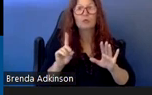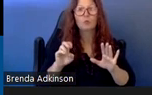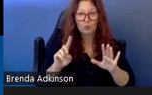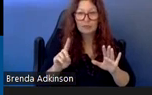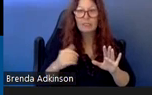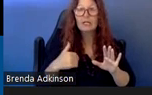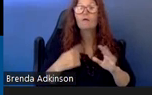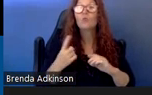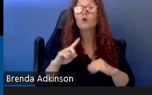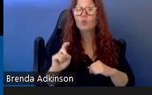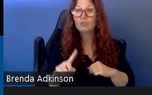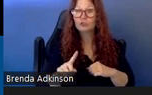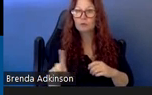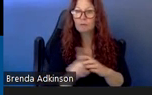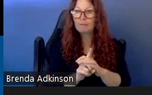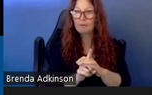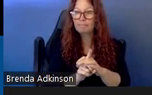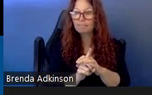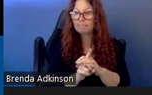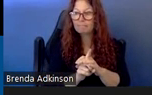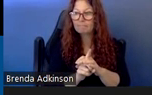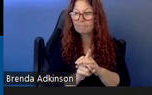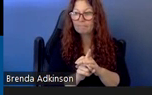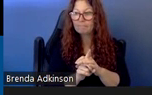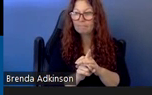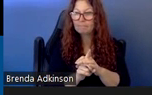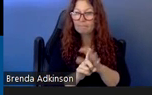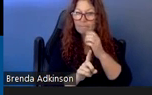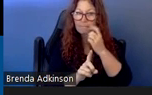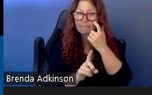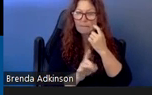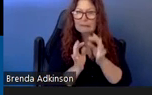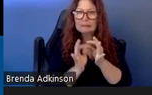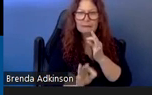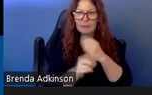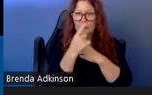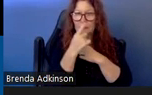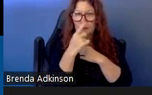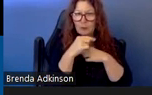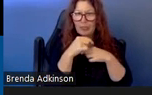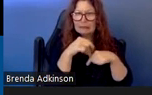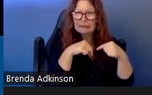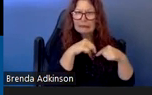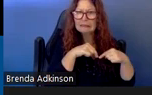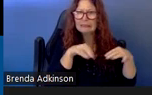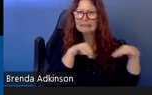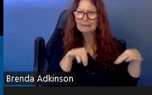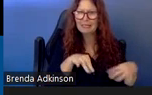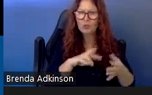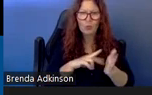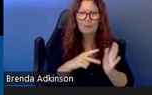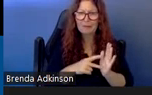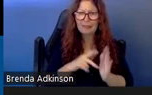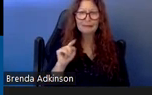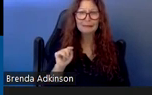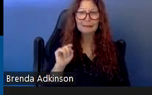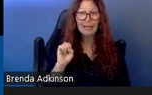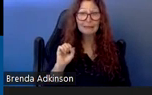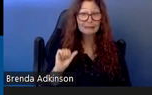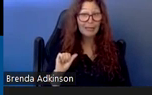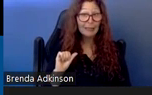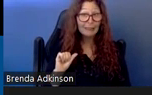a question come in as simply as, could you go back and explain what TSA is? So